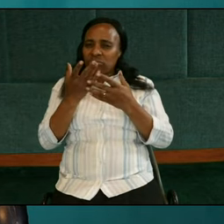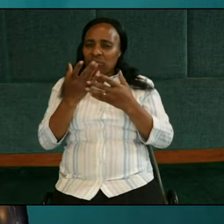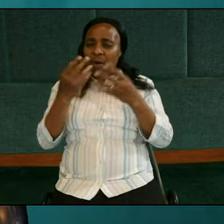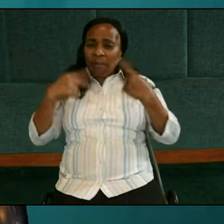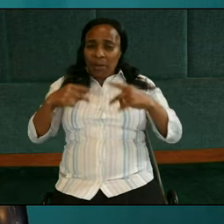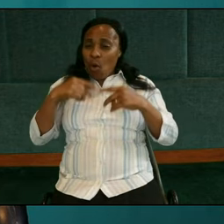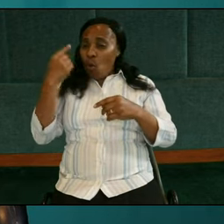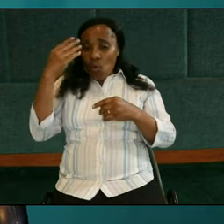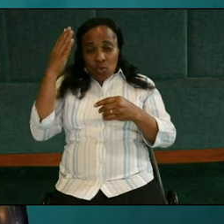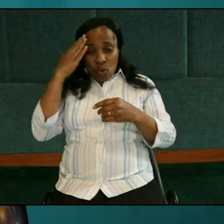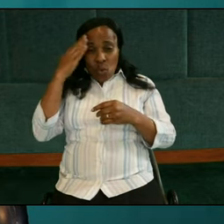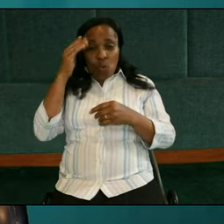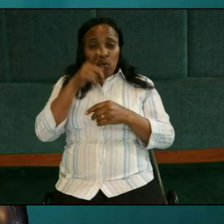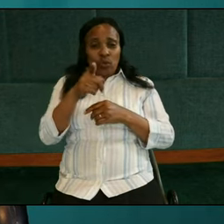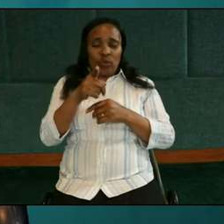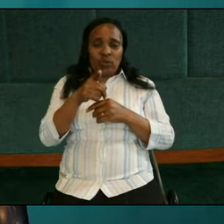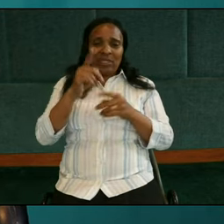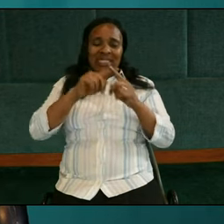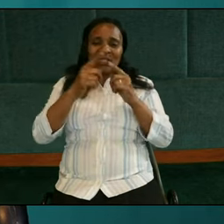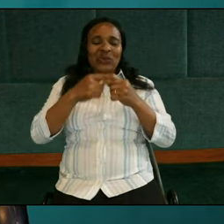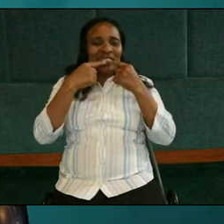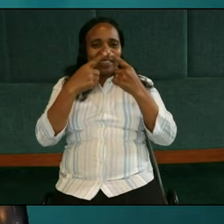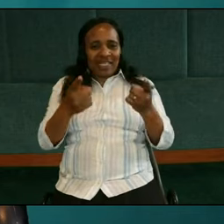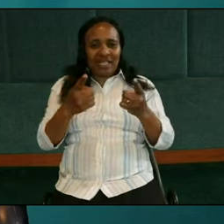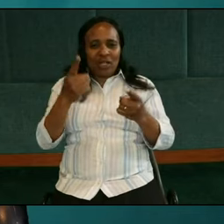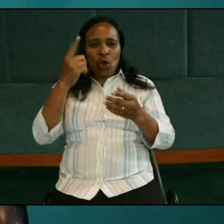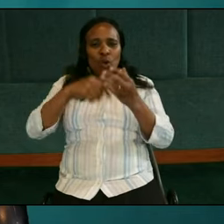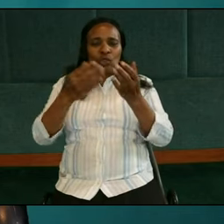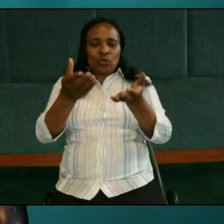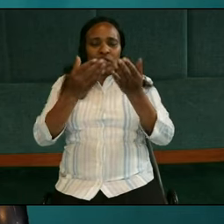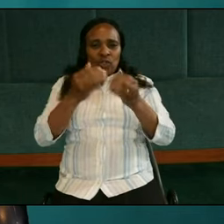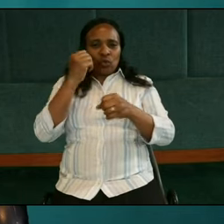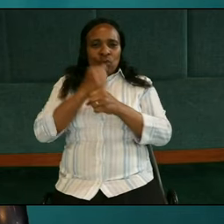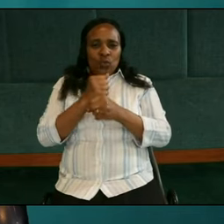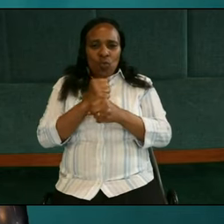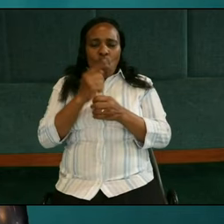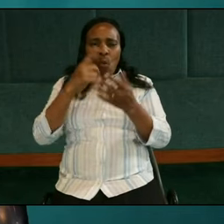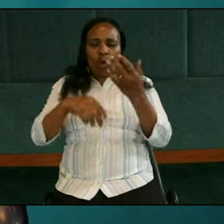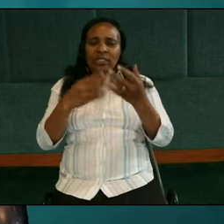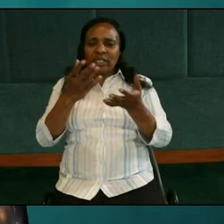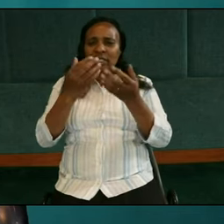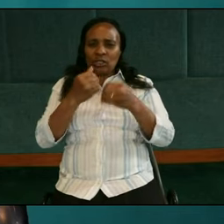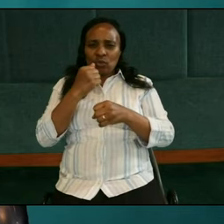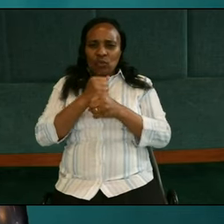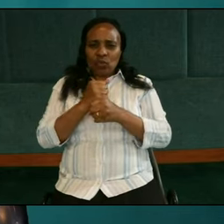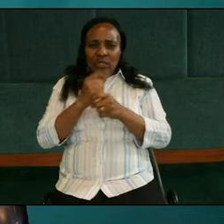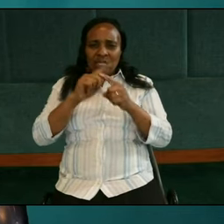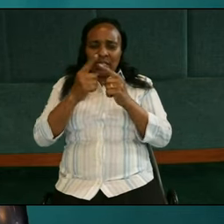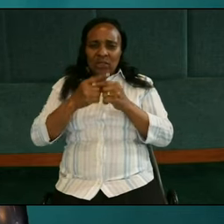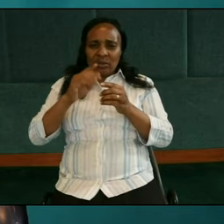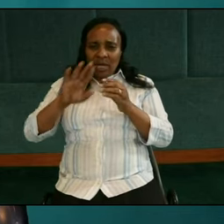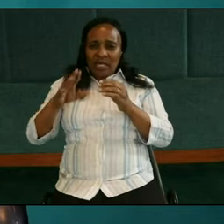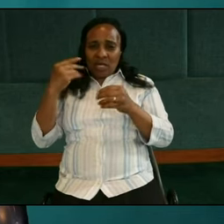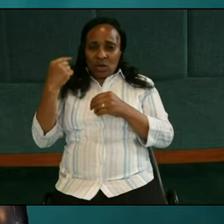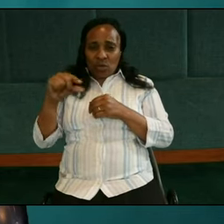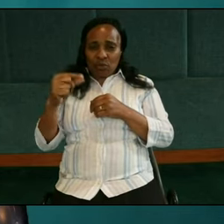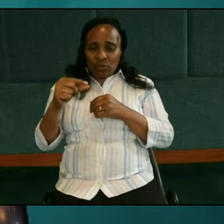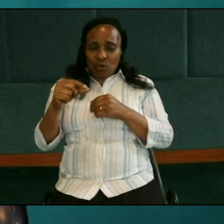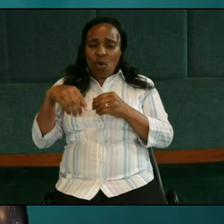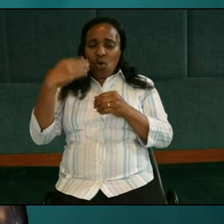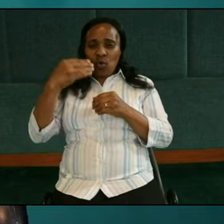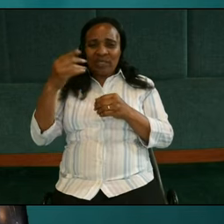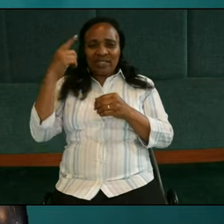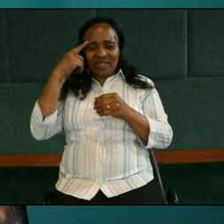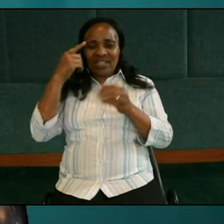people who know you, mm-hmm. you will tell them what you need to do, what they need to do, sorry, so that they can spread the gospel. So I always think